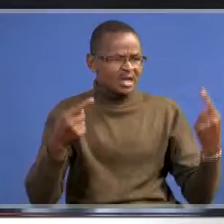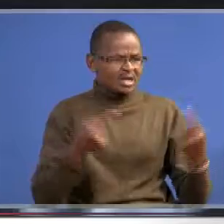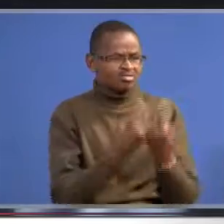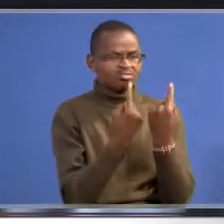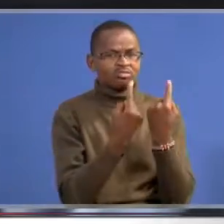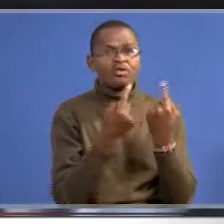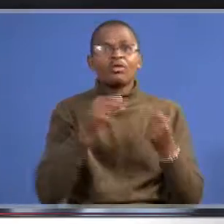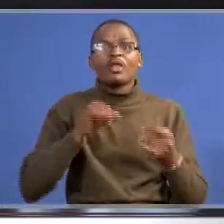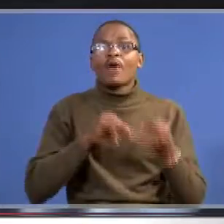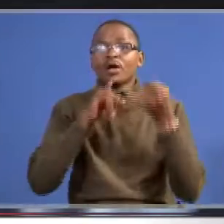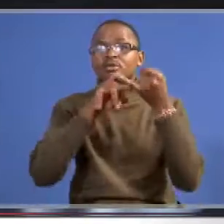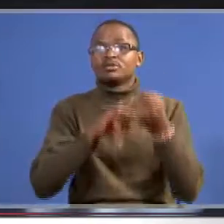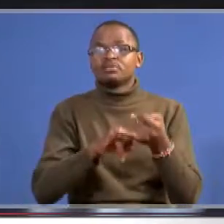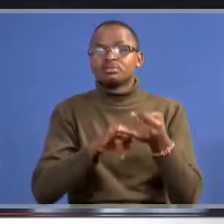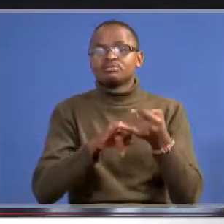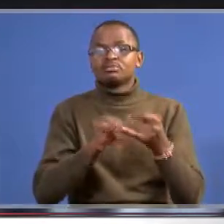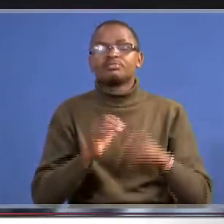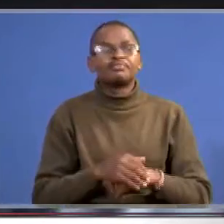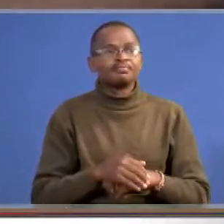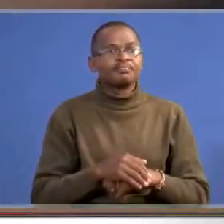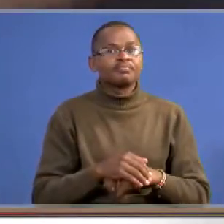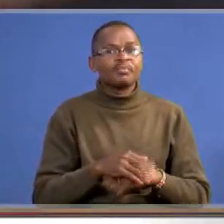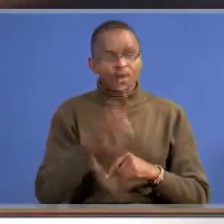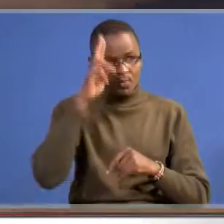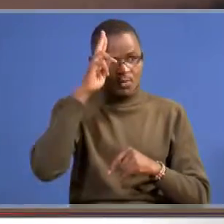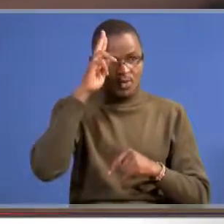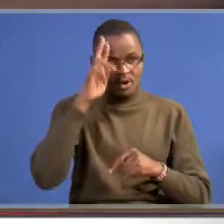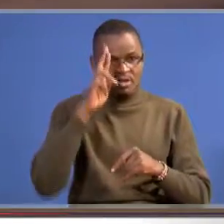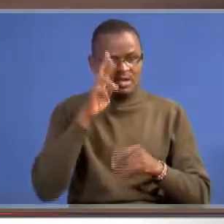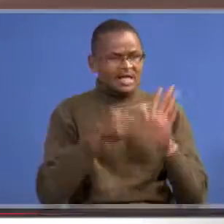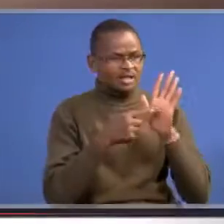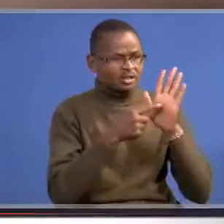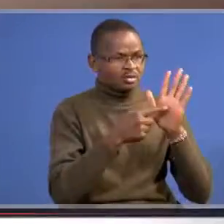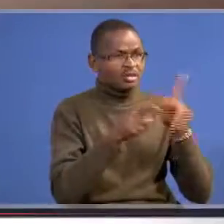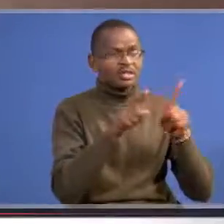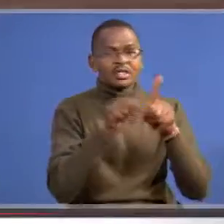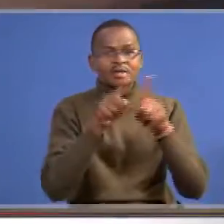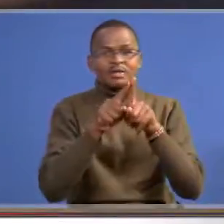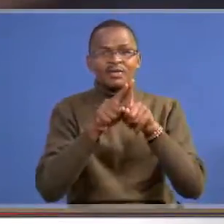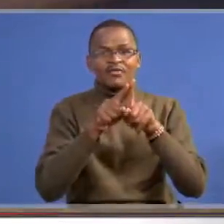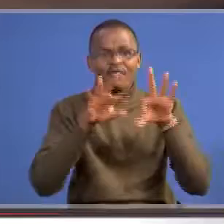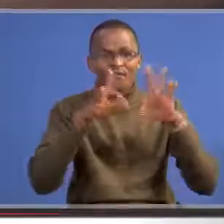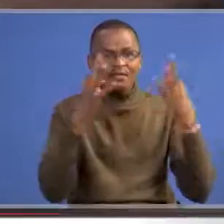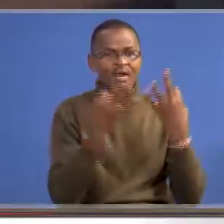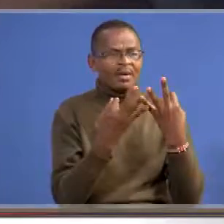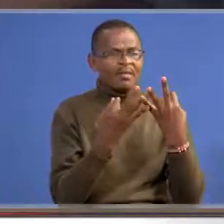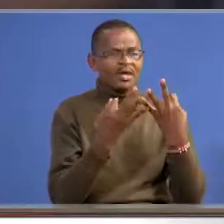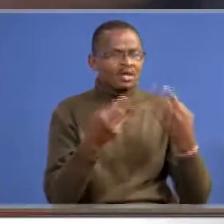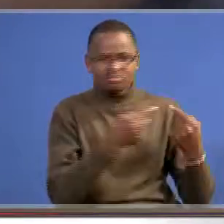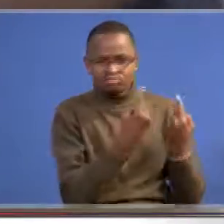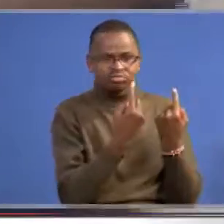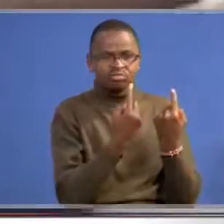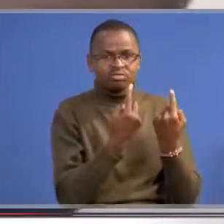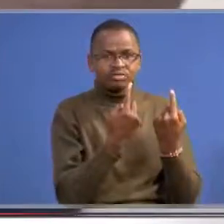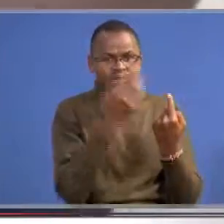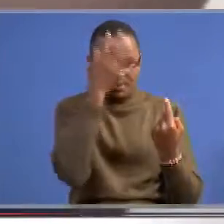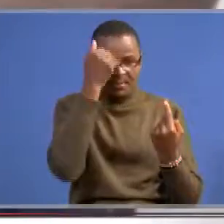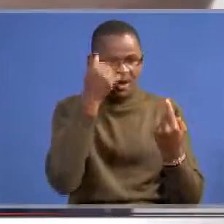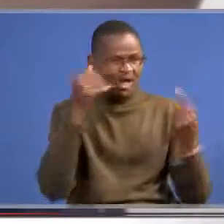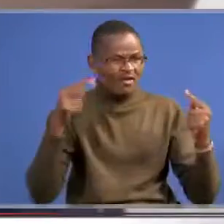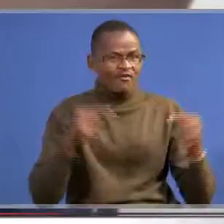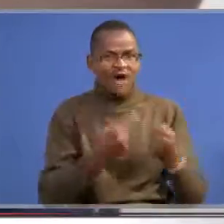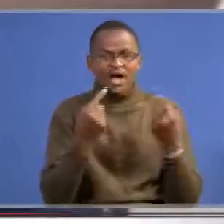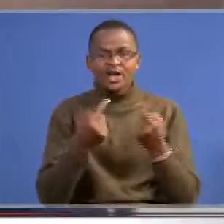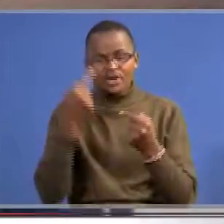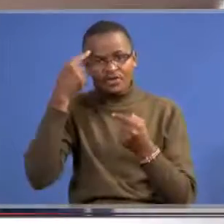arrested wife. Police report has also revealed that domestic violence was occasioned by fighting for